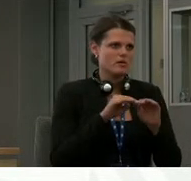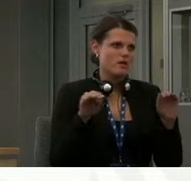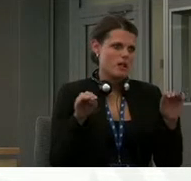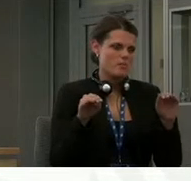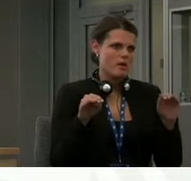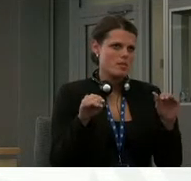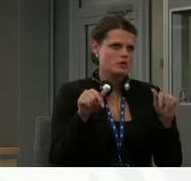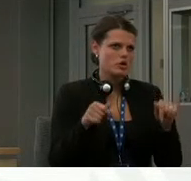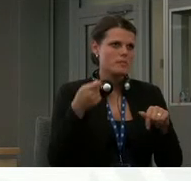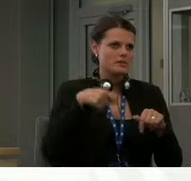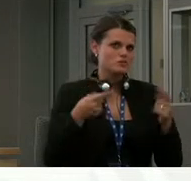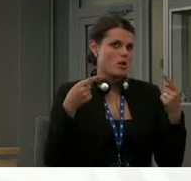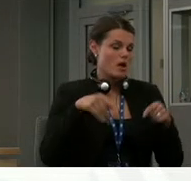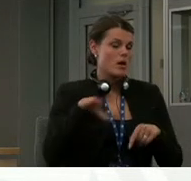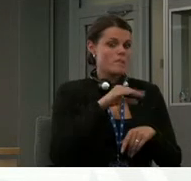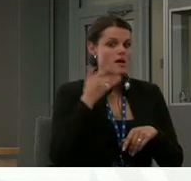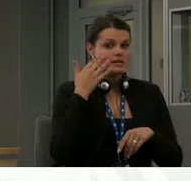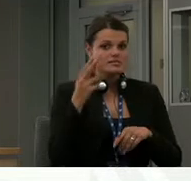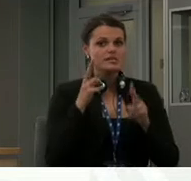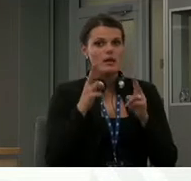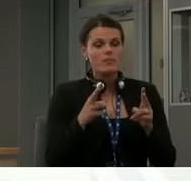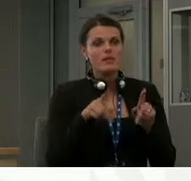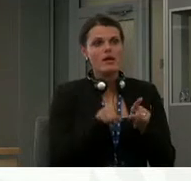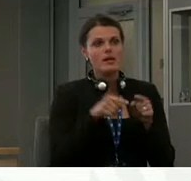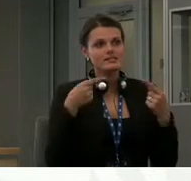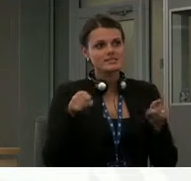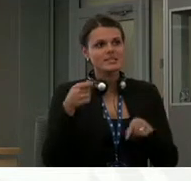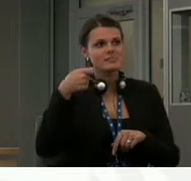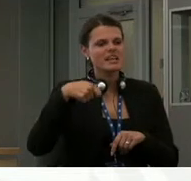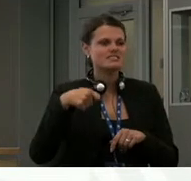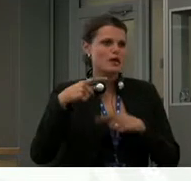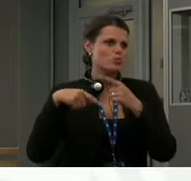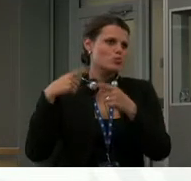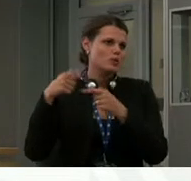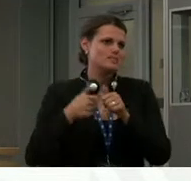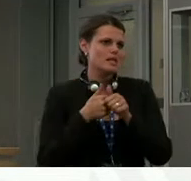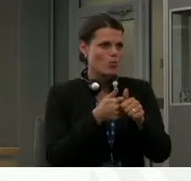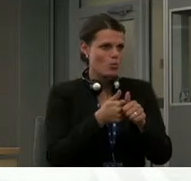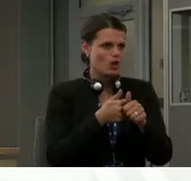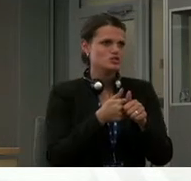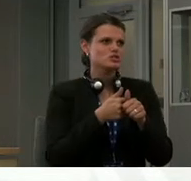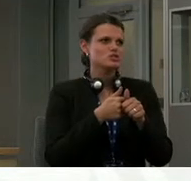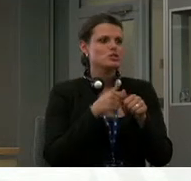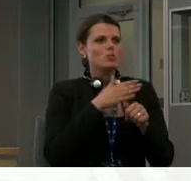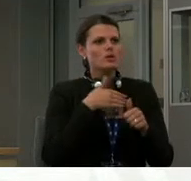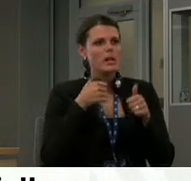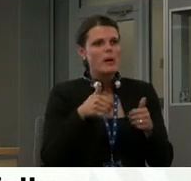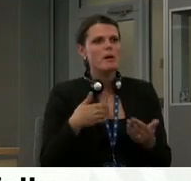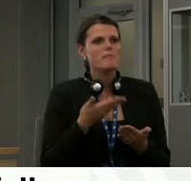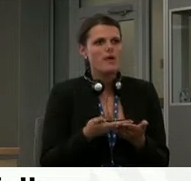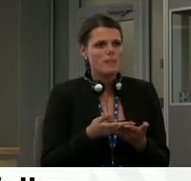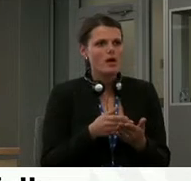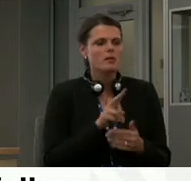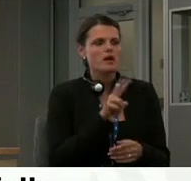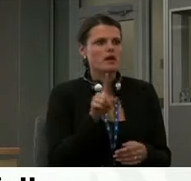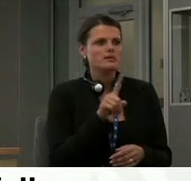agenda. We hope that other presidencies will follow the very good example